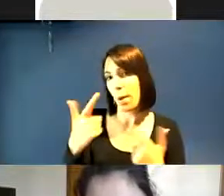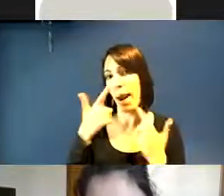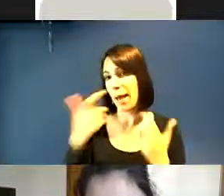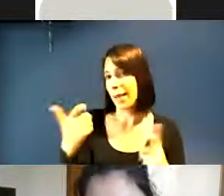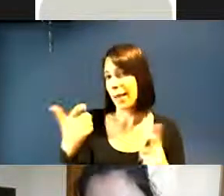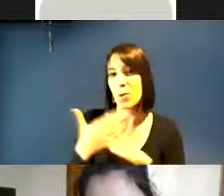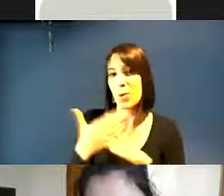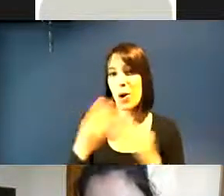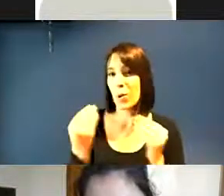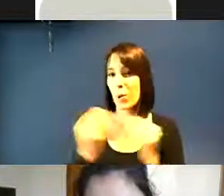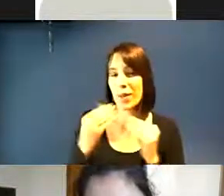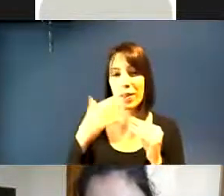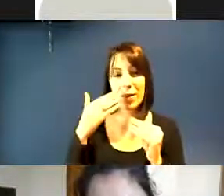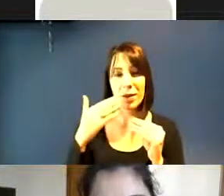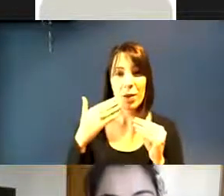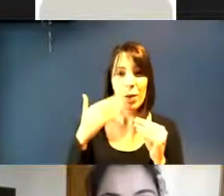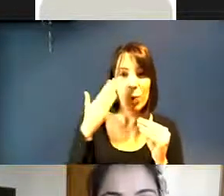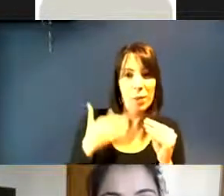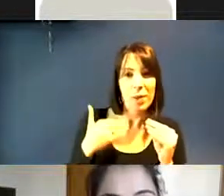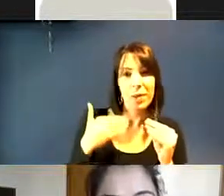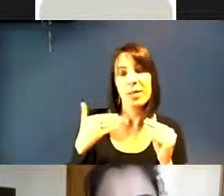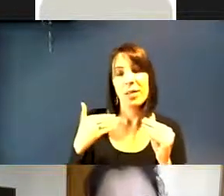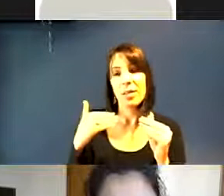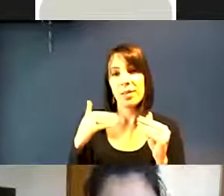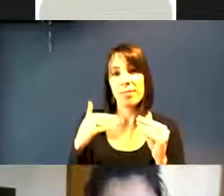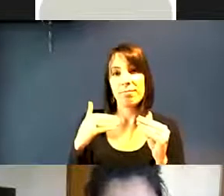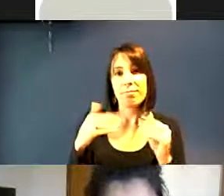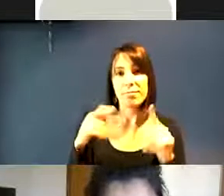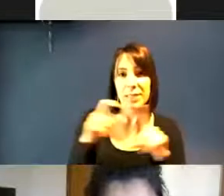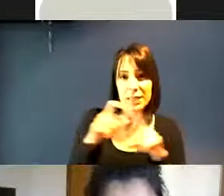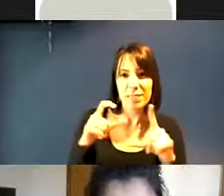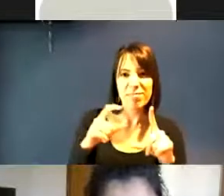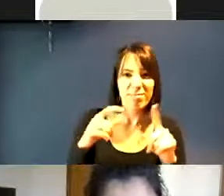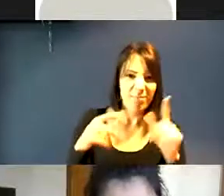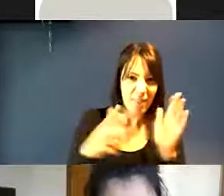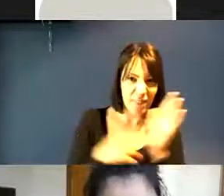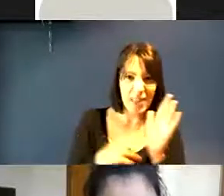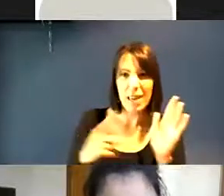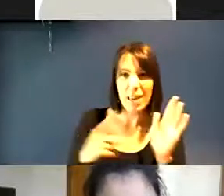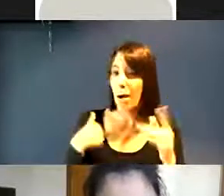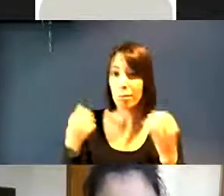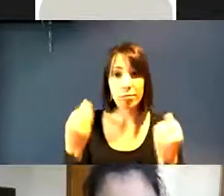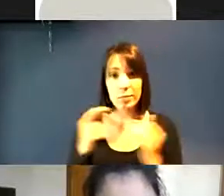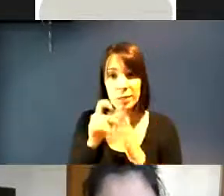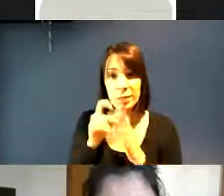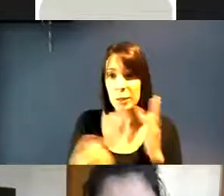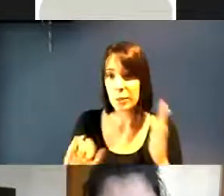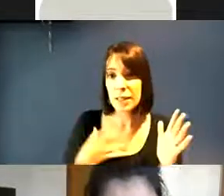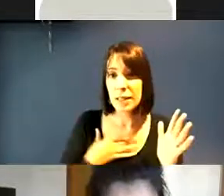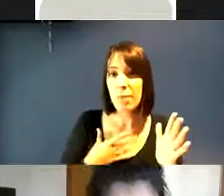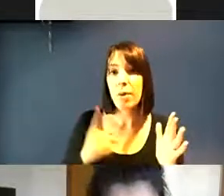and I don't have a disability. So I wanted to talk a little bit about